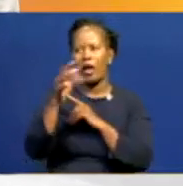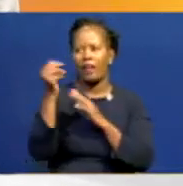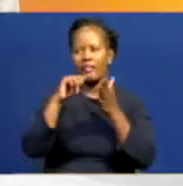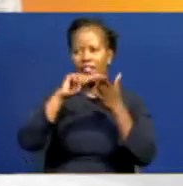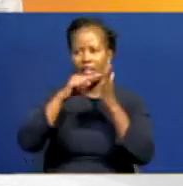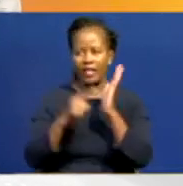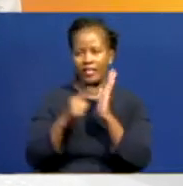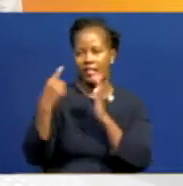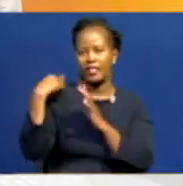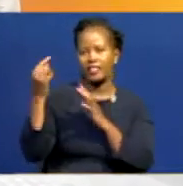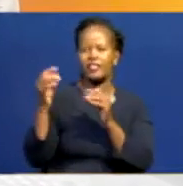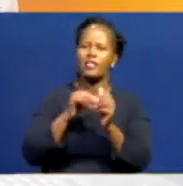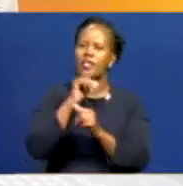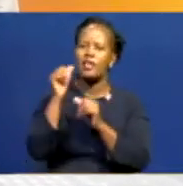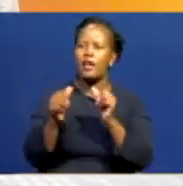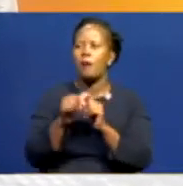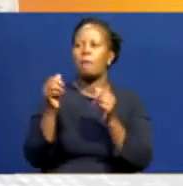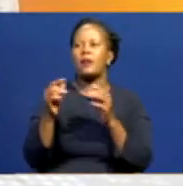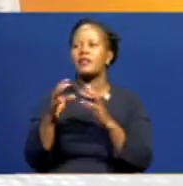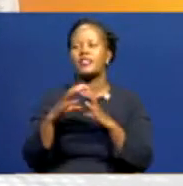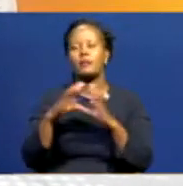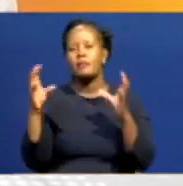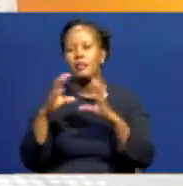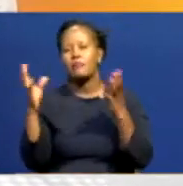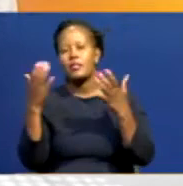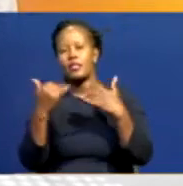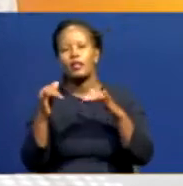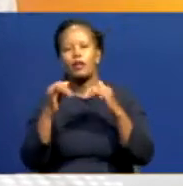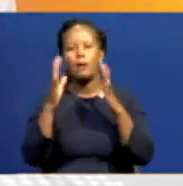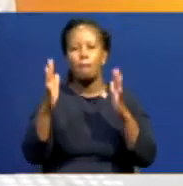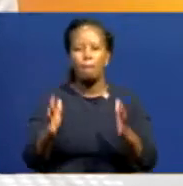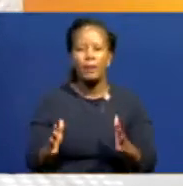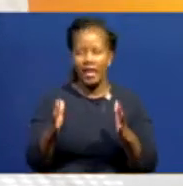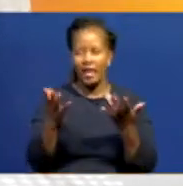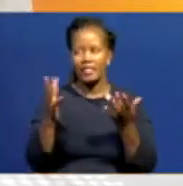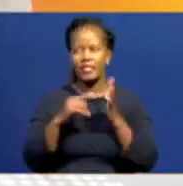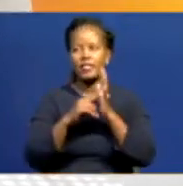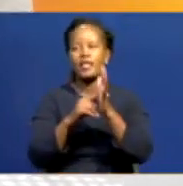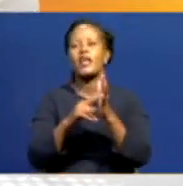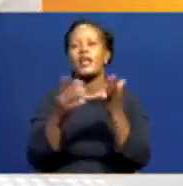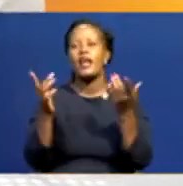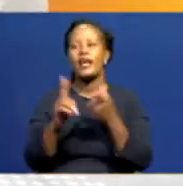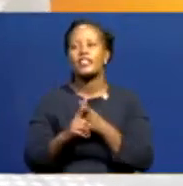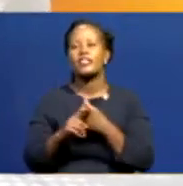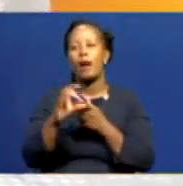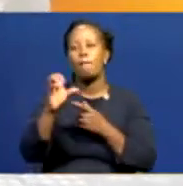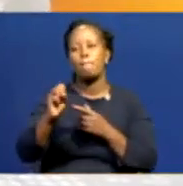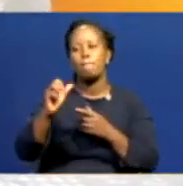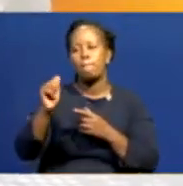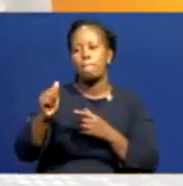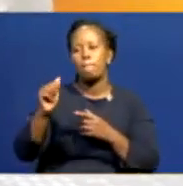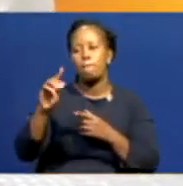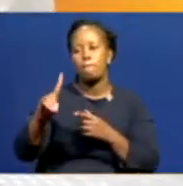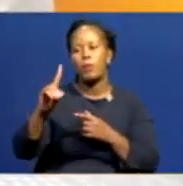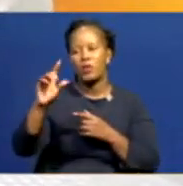was about the big names, the likes of Osimhen, the likes of Mohamed Salah. Mm-hmm.